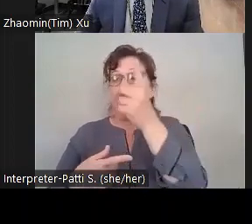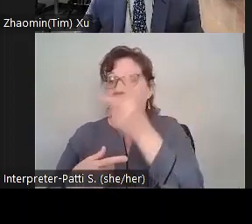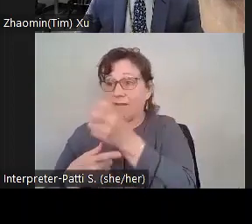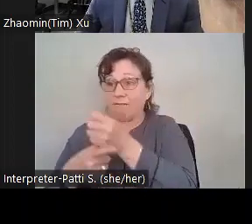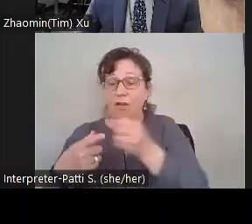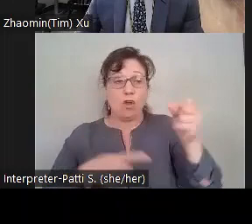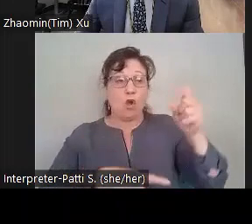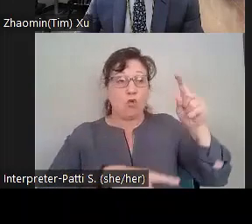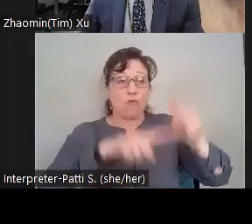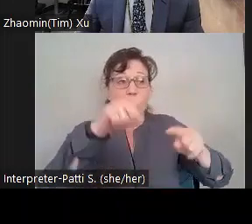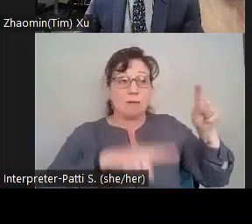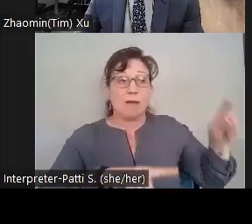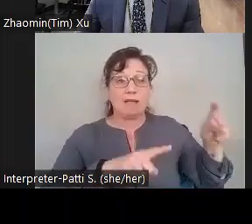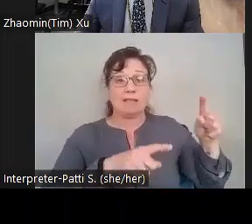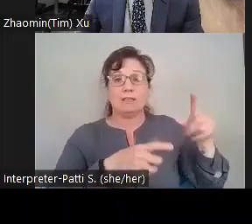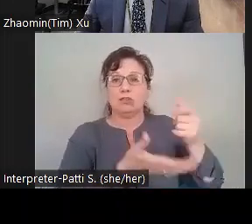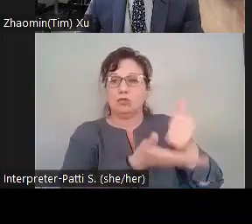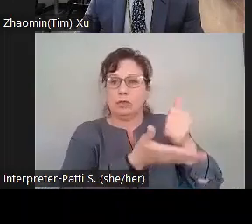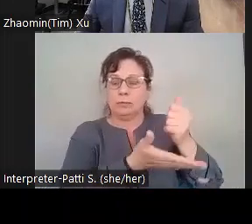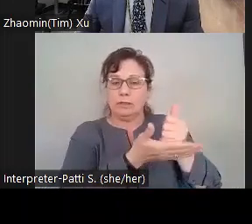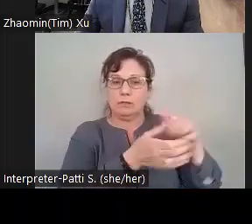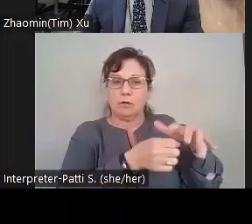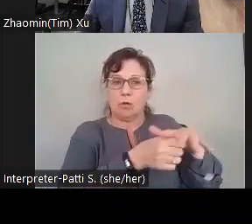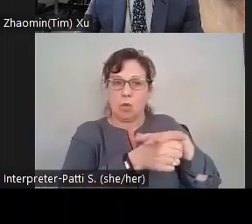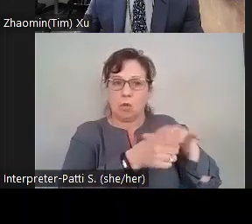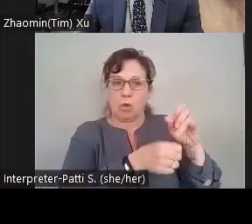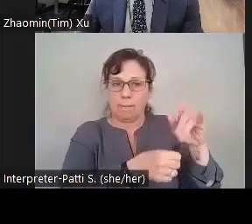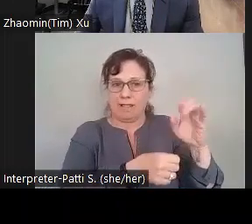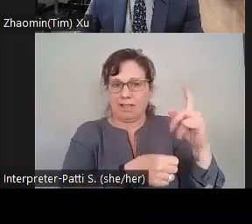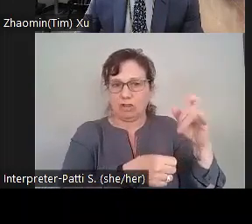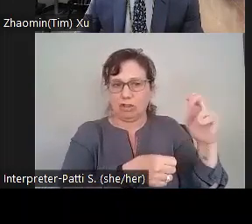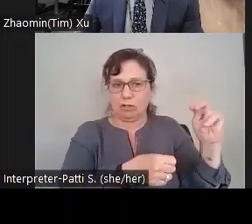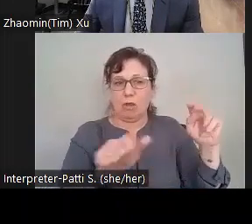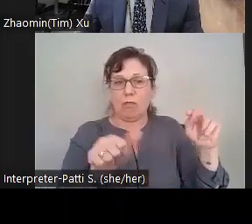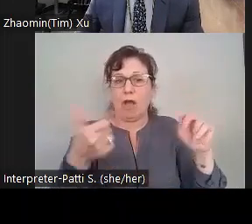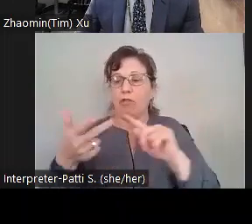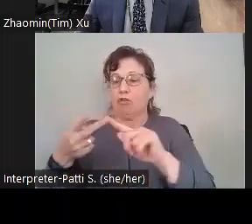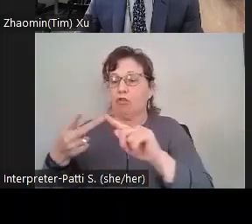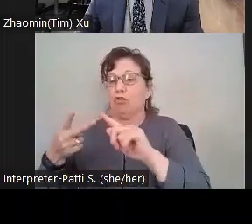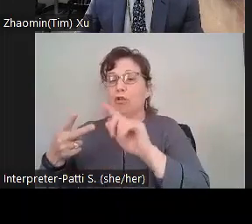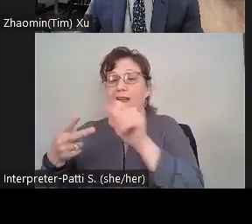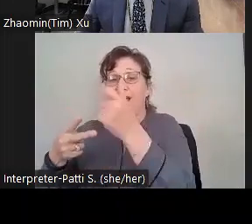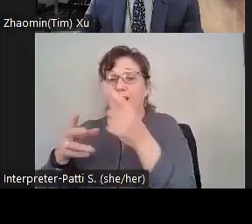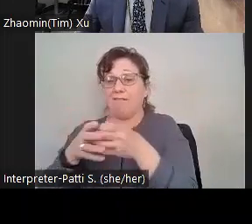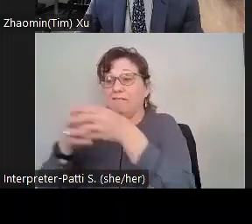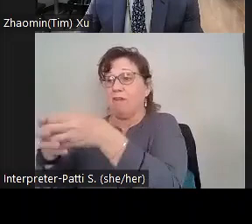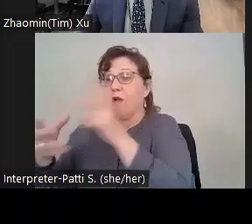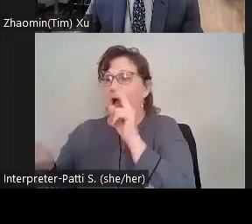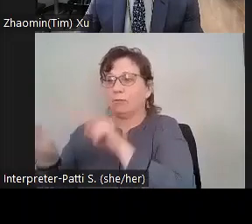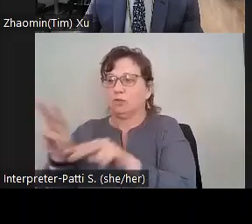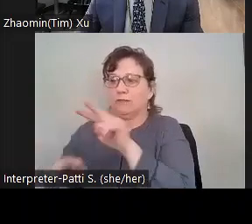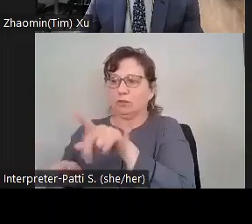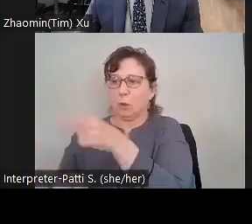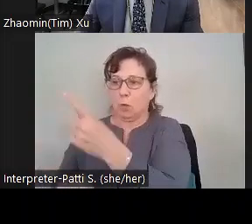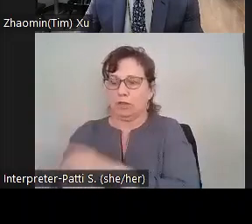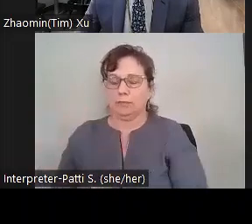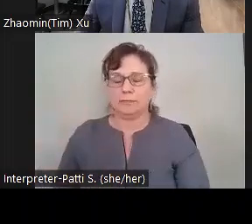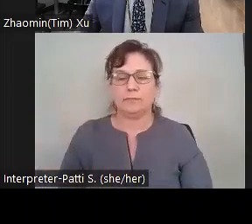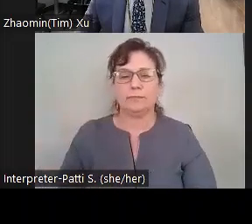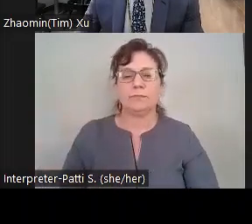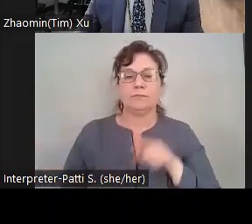some sort of local ablation, and the other half was treated to just observation. And what they found in the